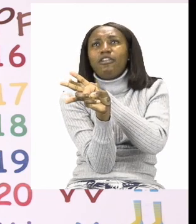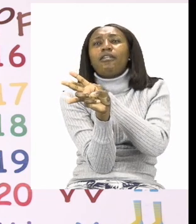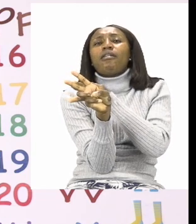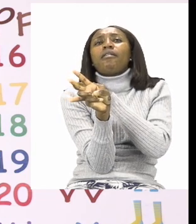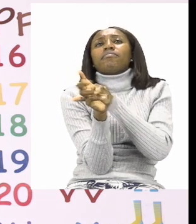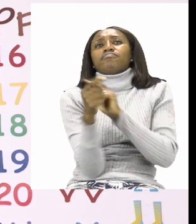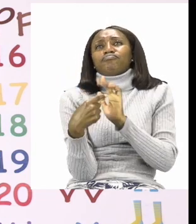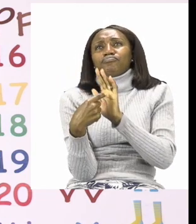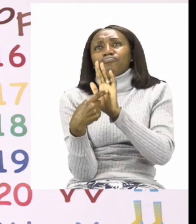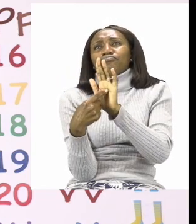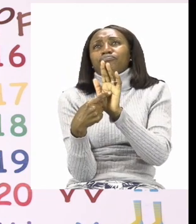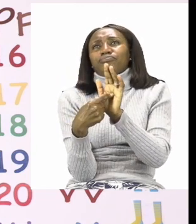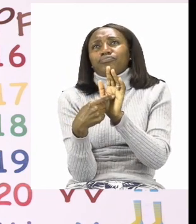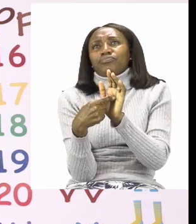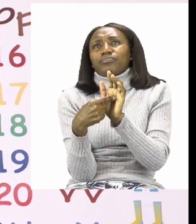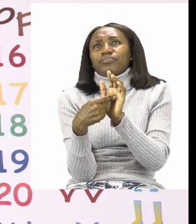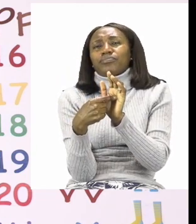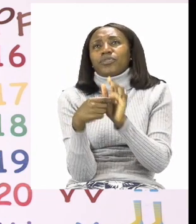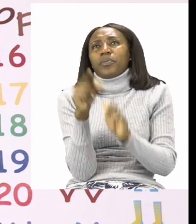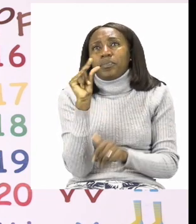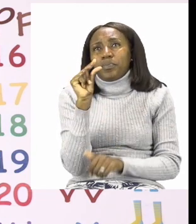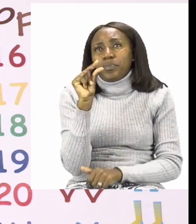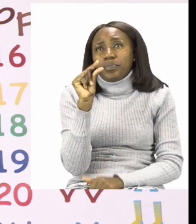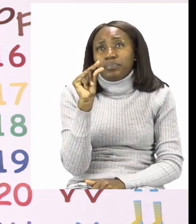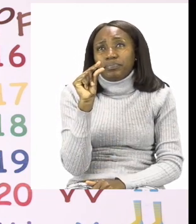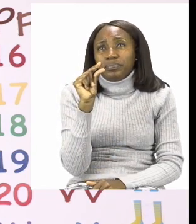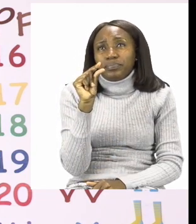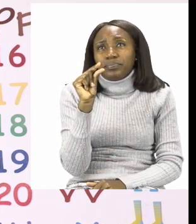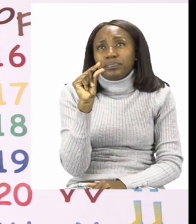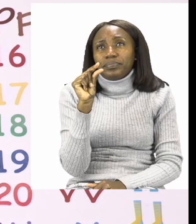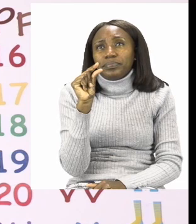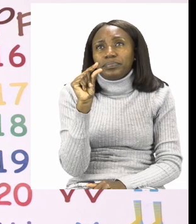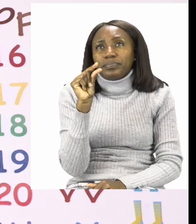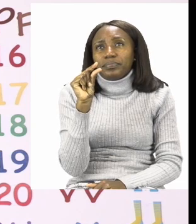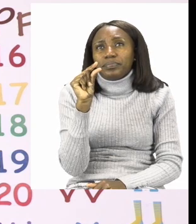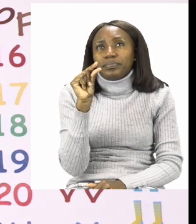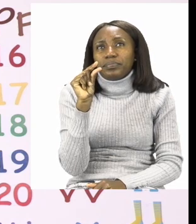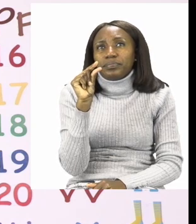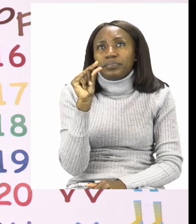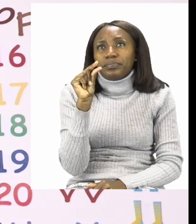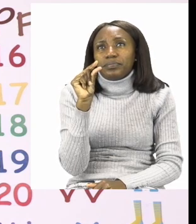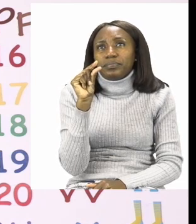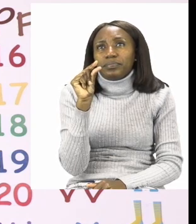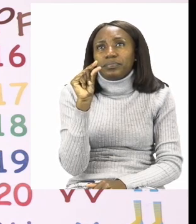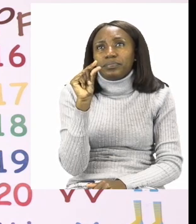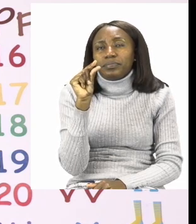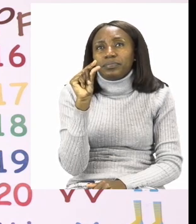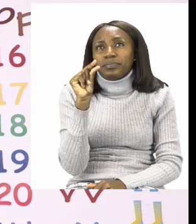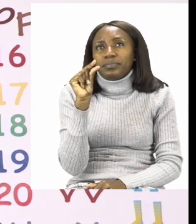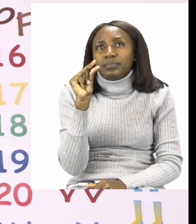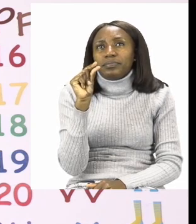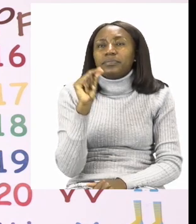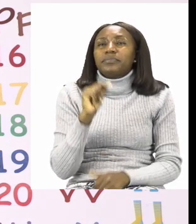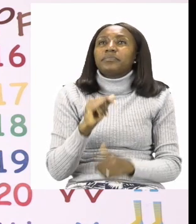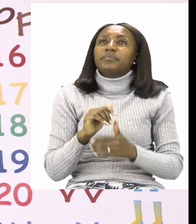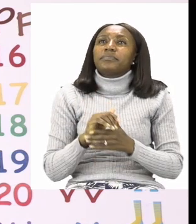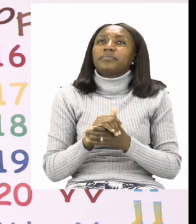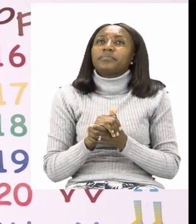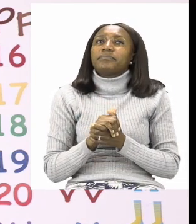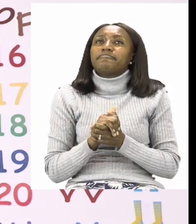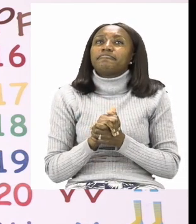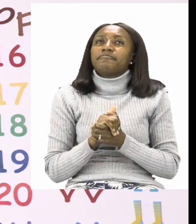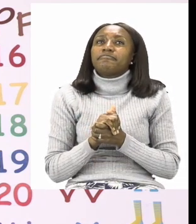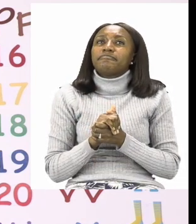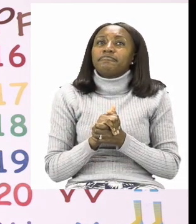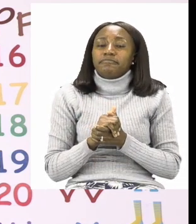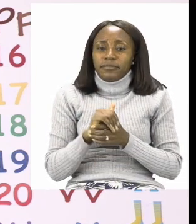one, like this, then this sign means smaller than. And